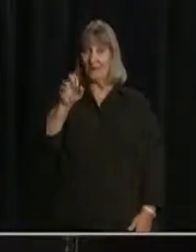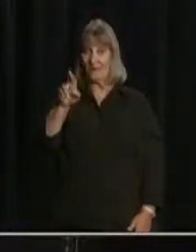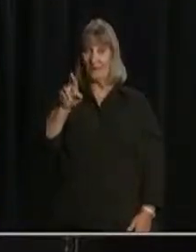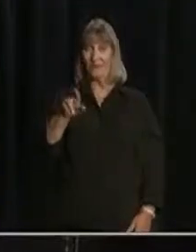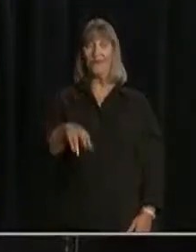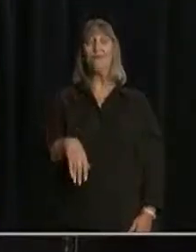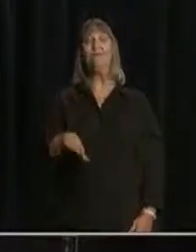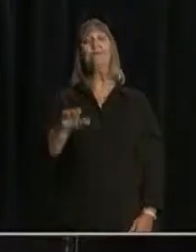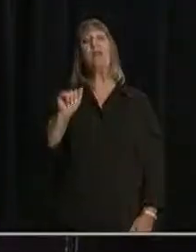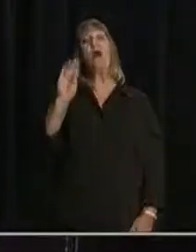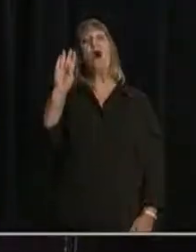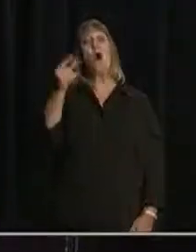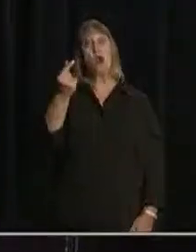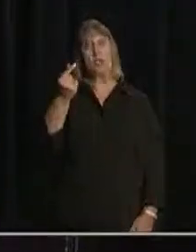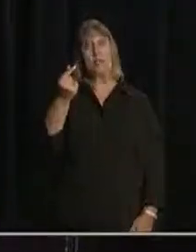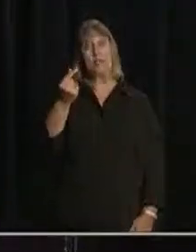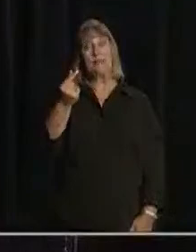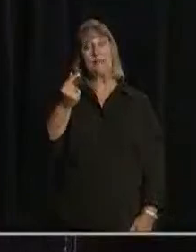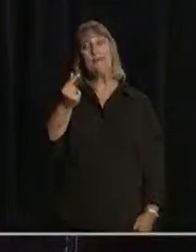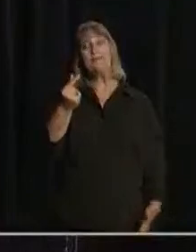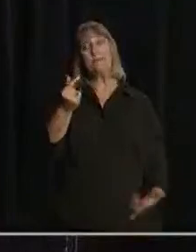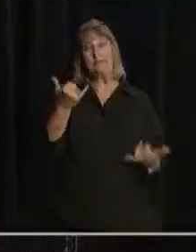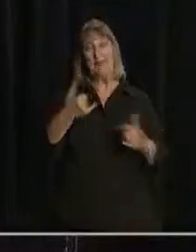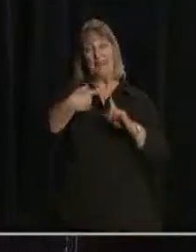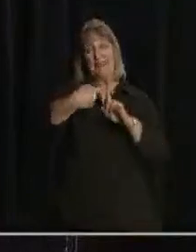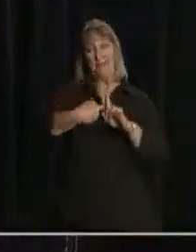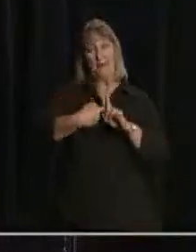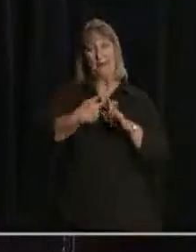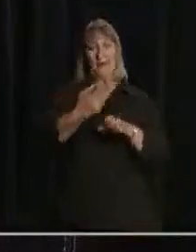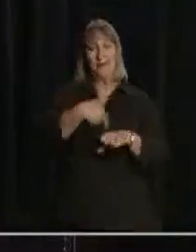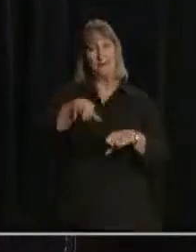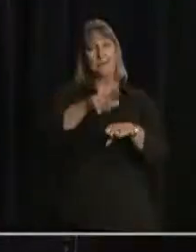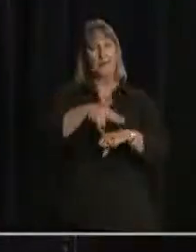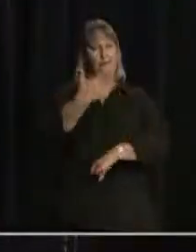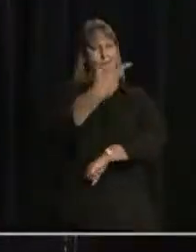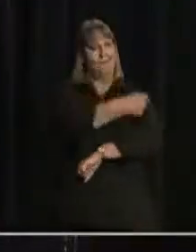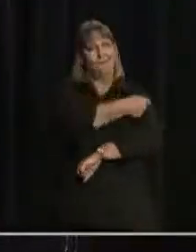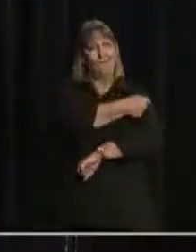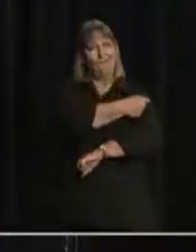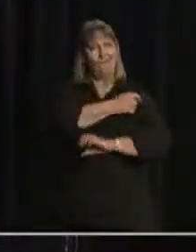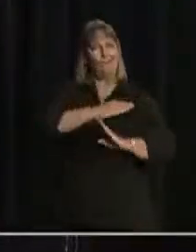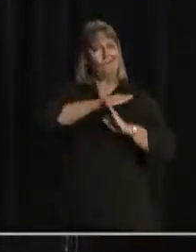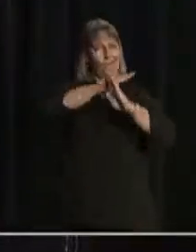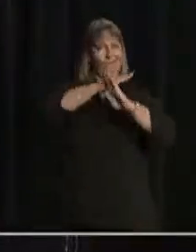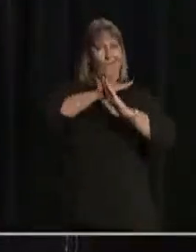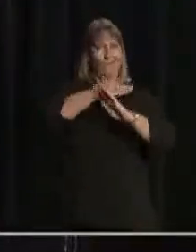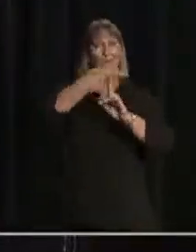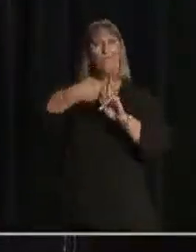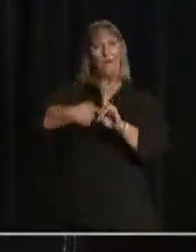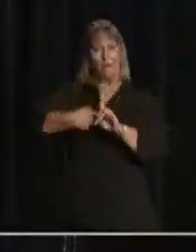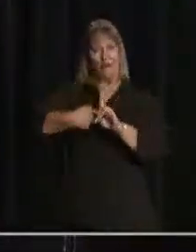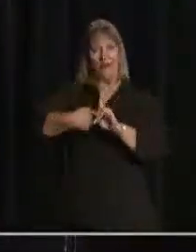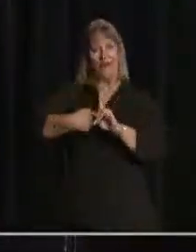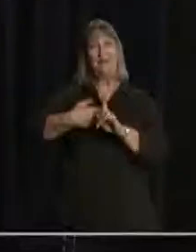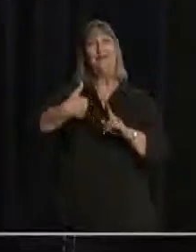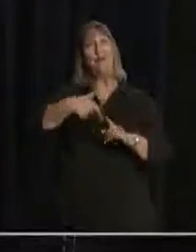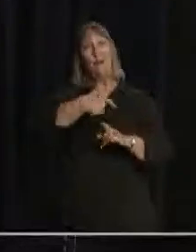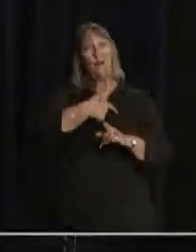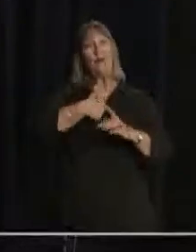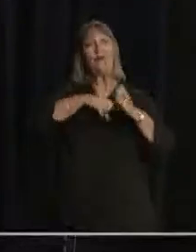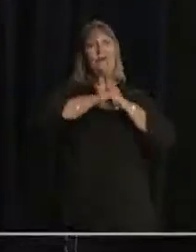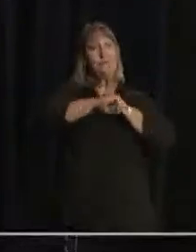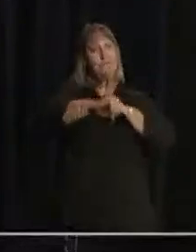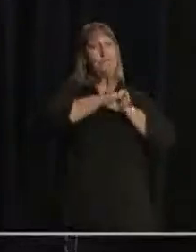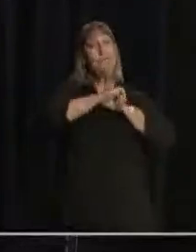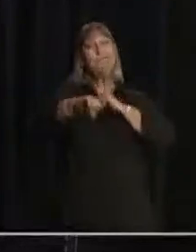August was and still is, for one more date for today, National Immunization Awareness Month. So we've at least reminded folks that we've been amplifying our